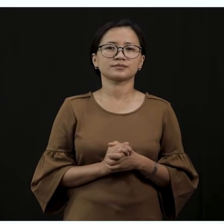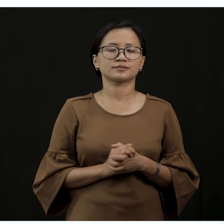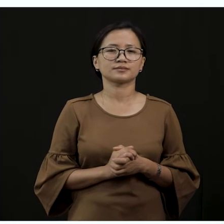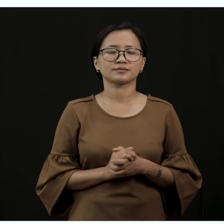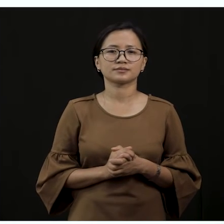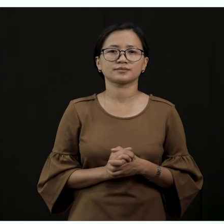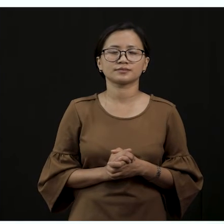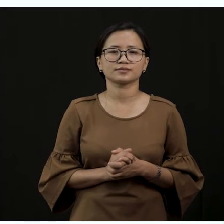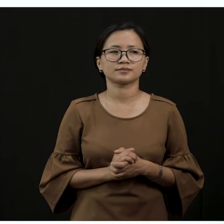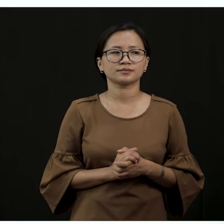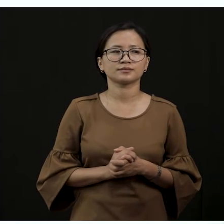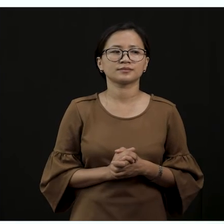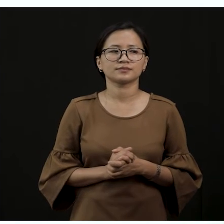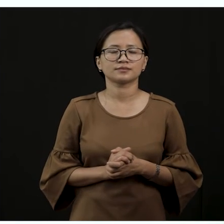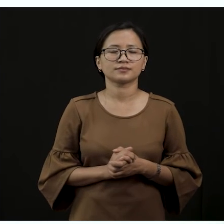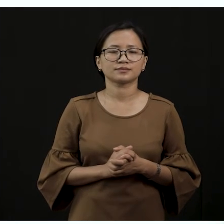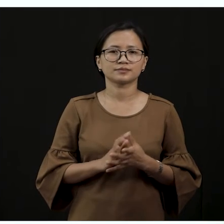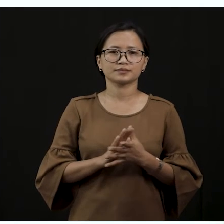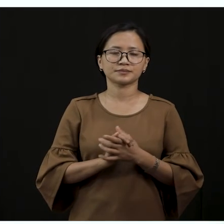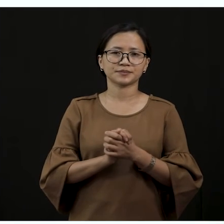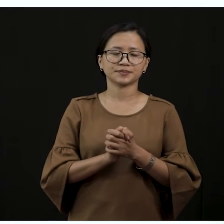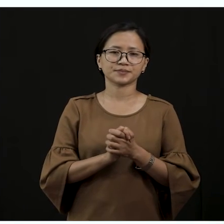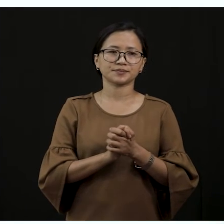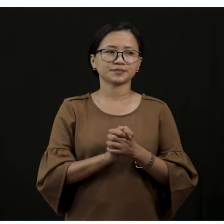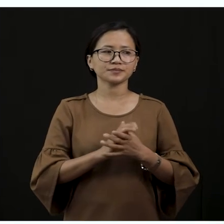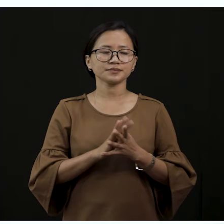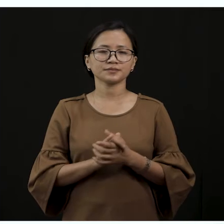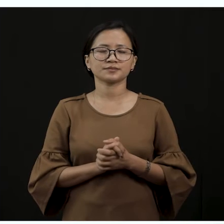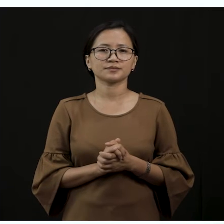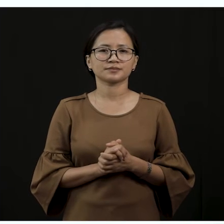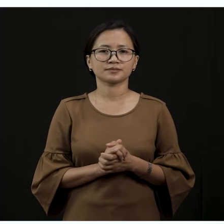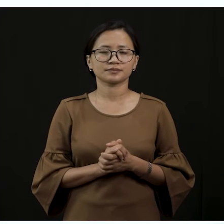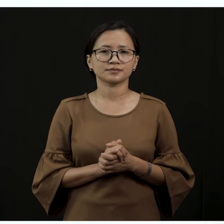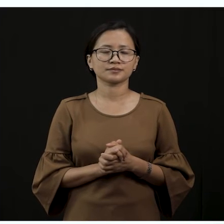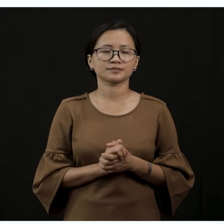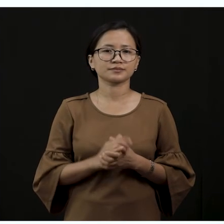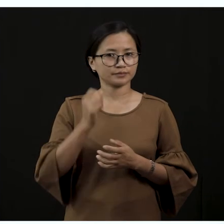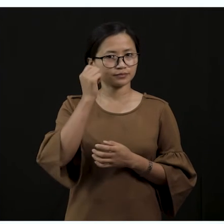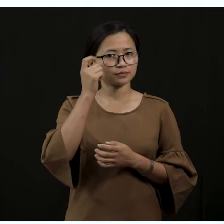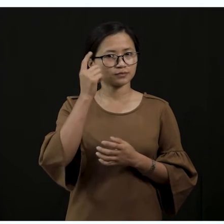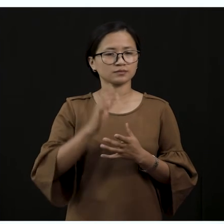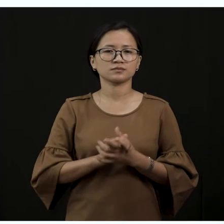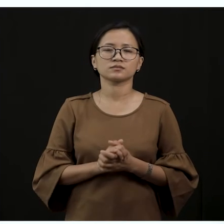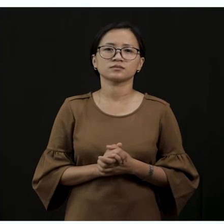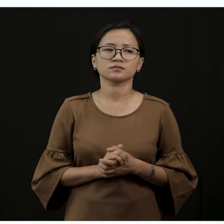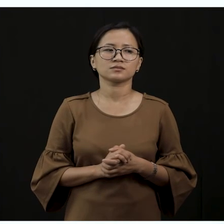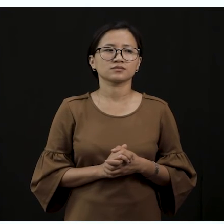S-L-A-N-T-I-N-G, slanting. Horizontal, vertical, slanting. Okay, understood?